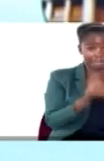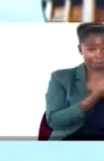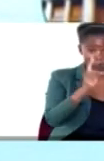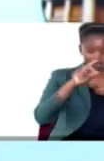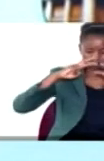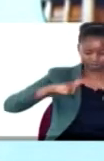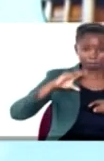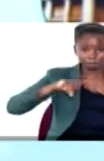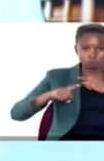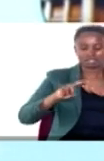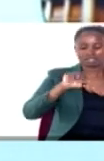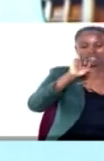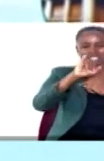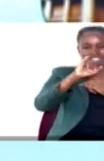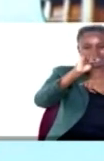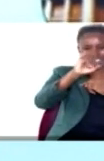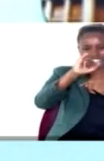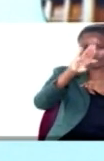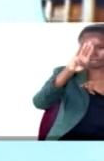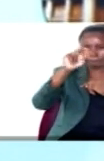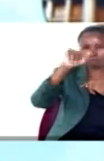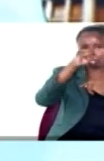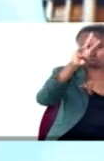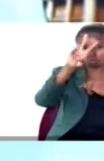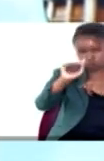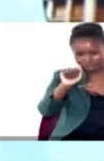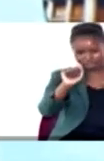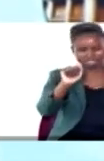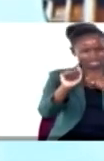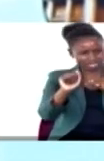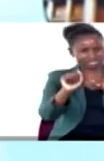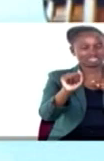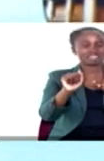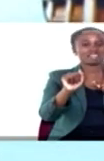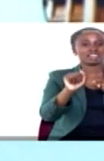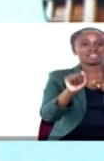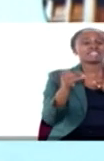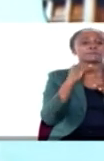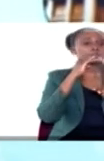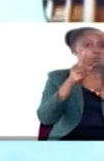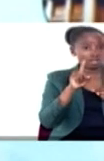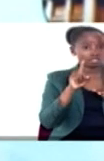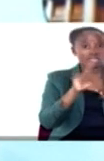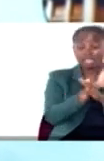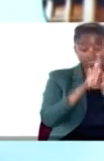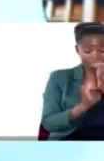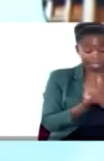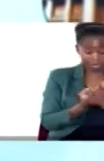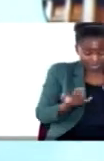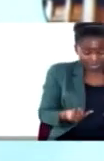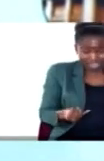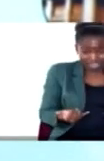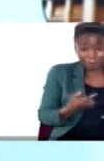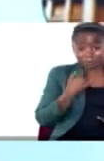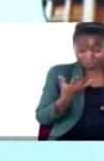called isibujwa. This is a scenario that represents a lot of where we are right now, where